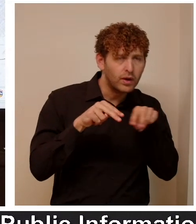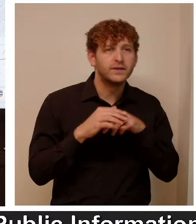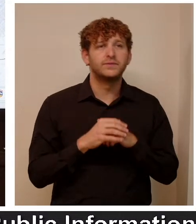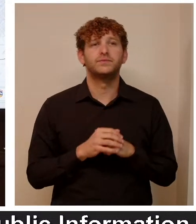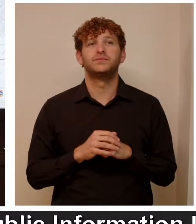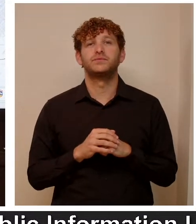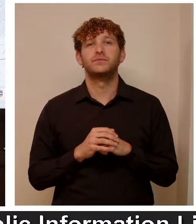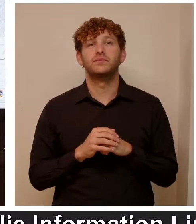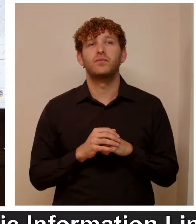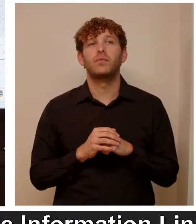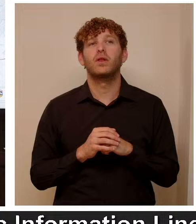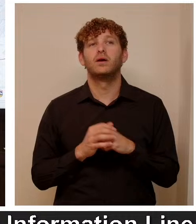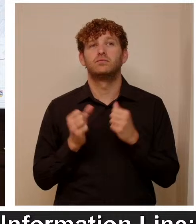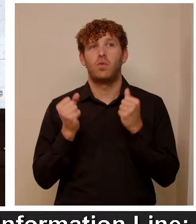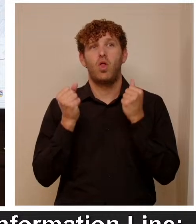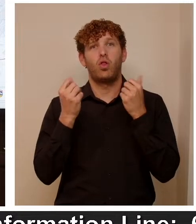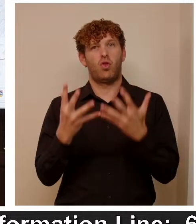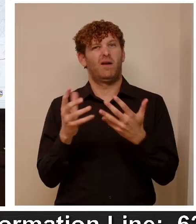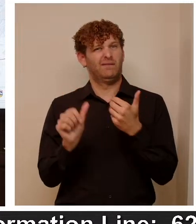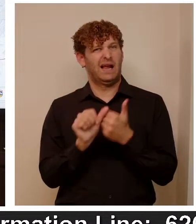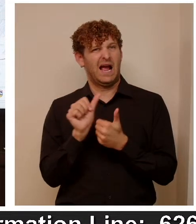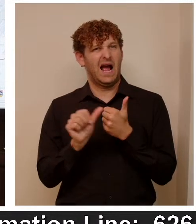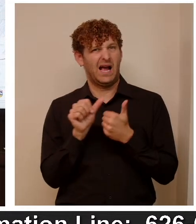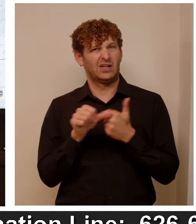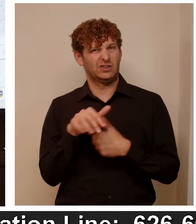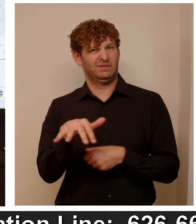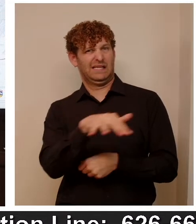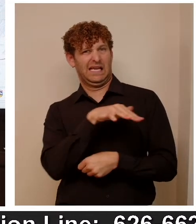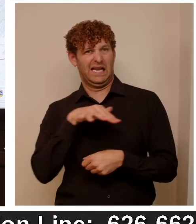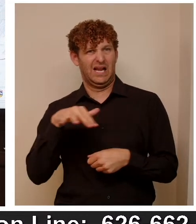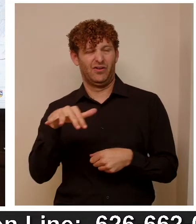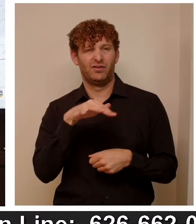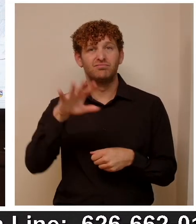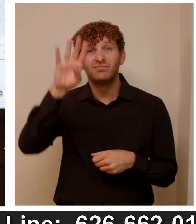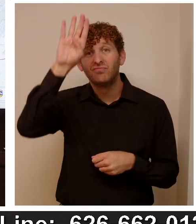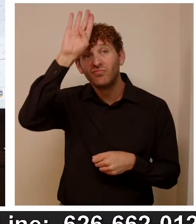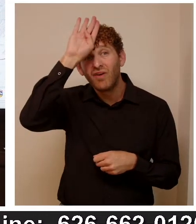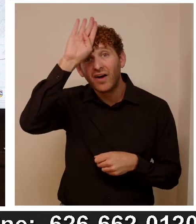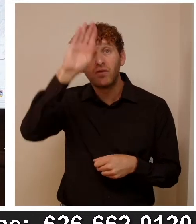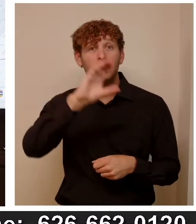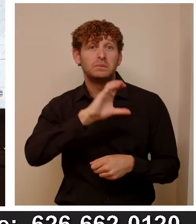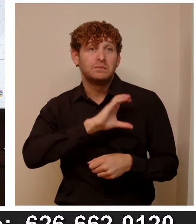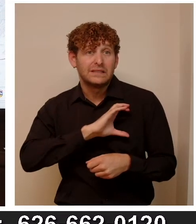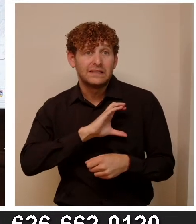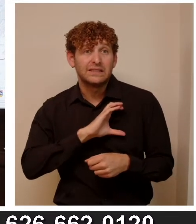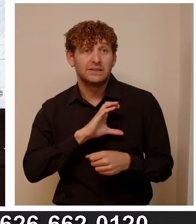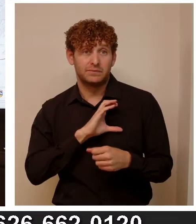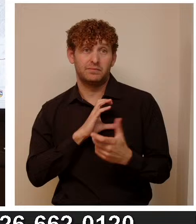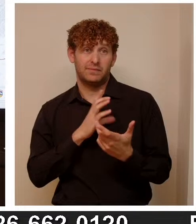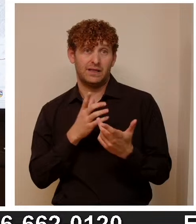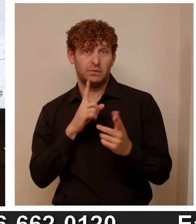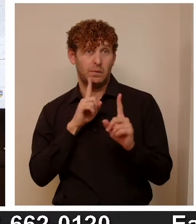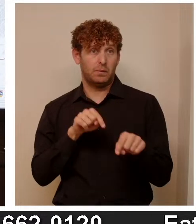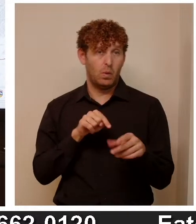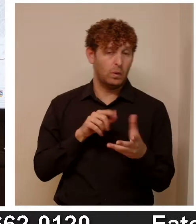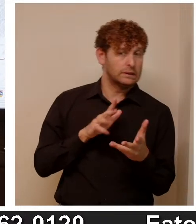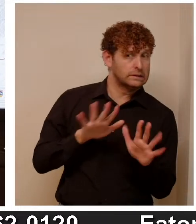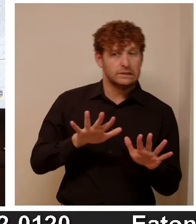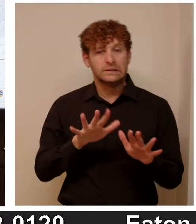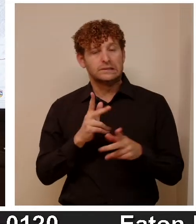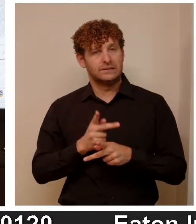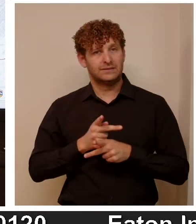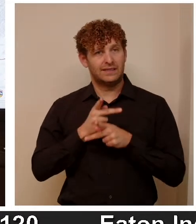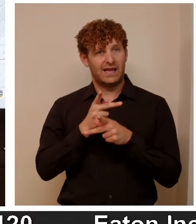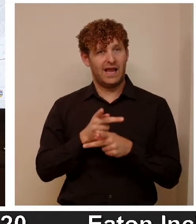areas out there that our firefighter and law enforcement folks and fire response personnel have been having to work around and navigate.